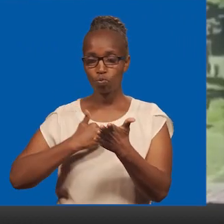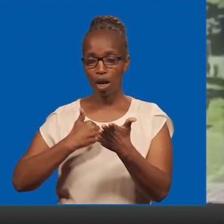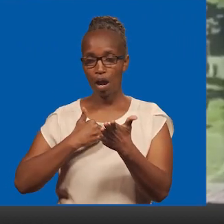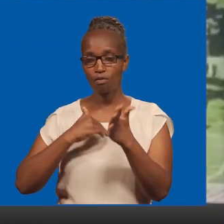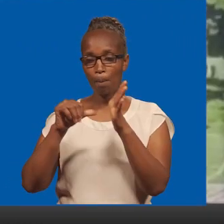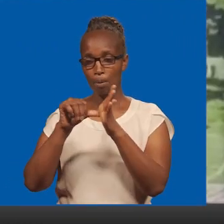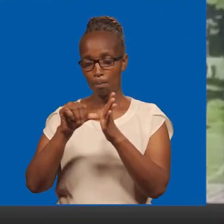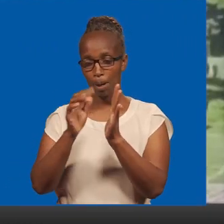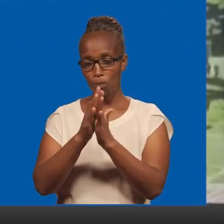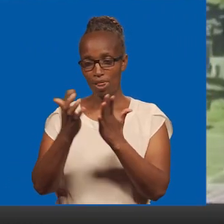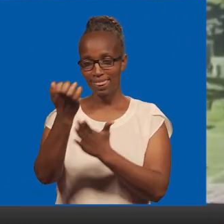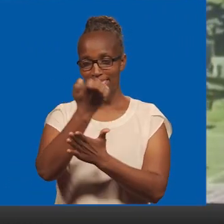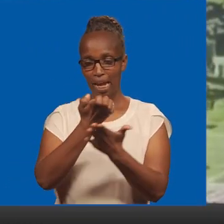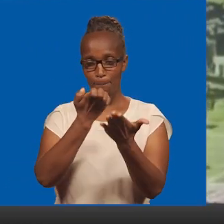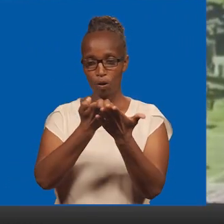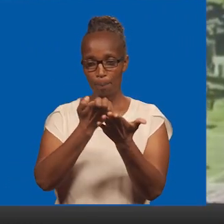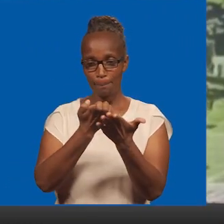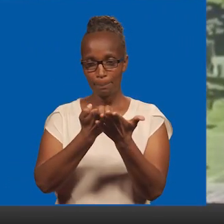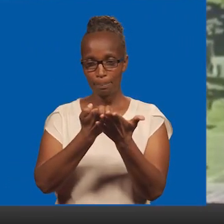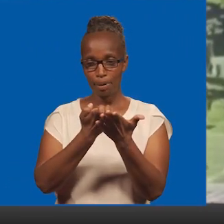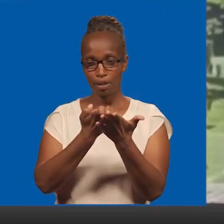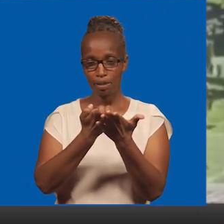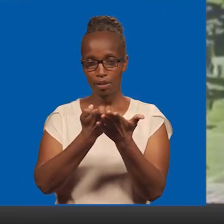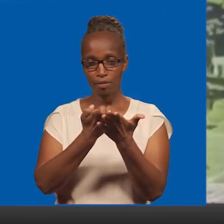a crisis of unemployment.